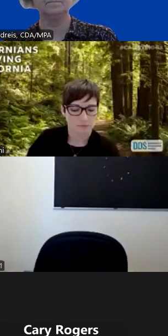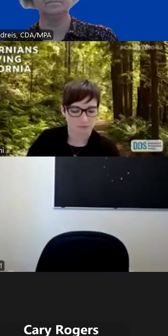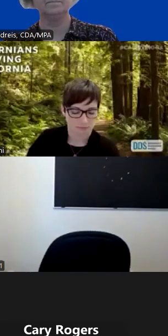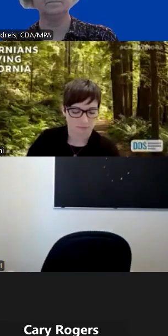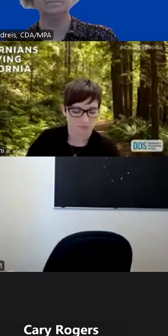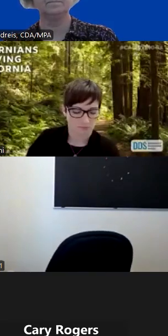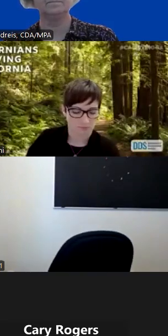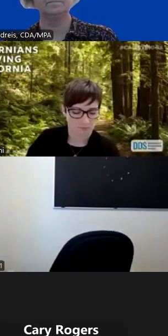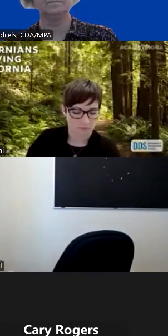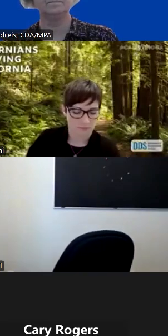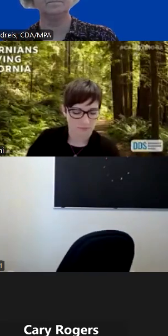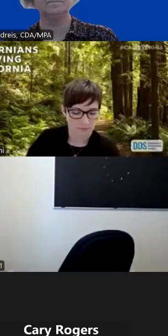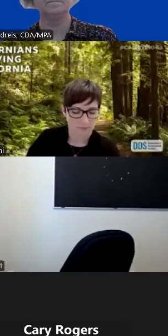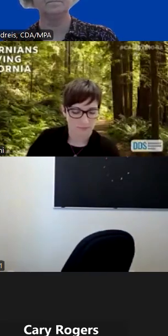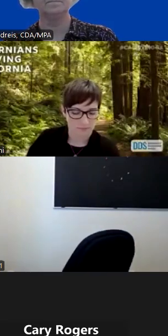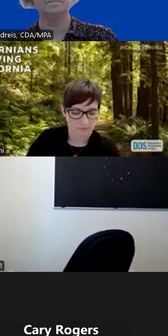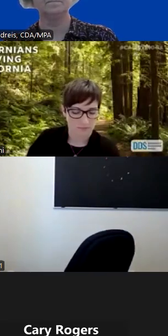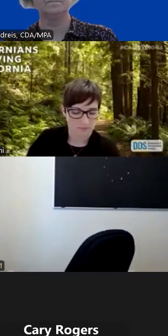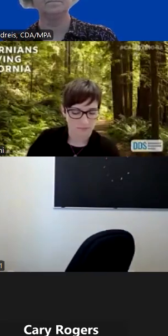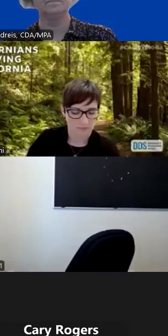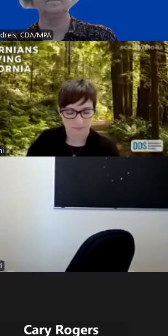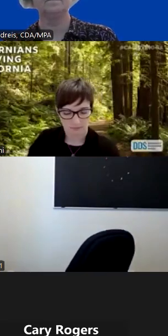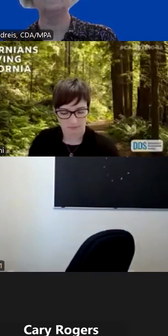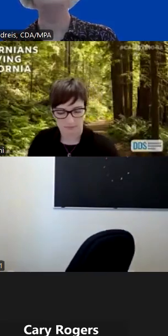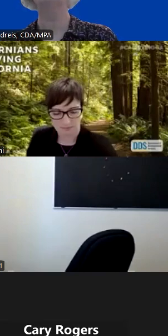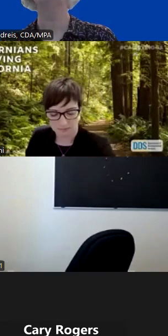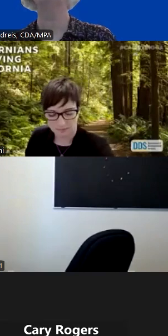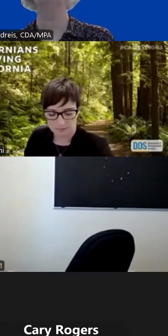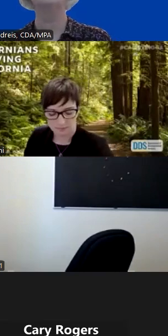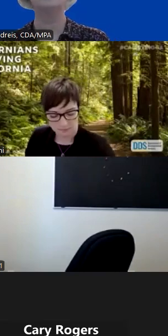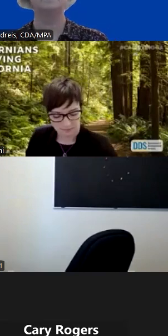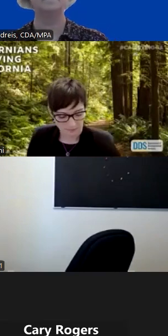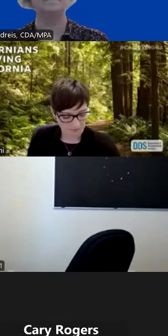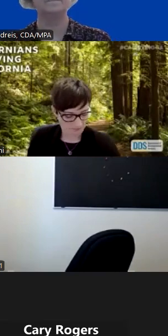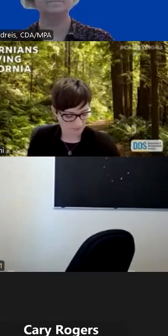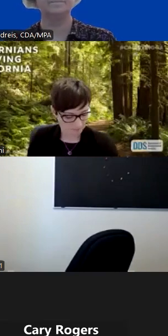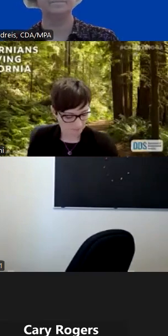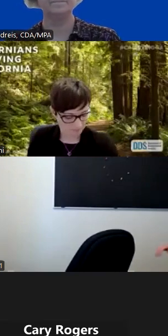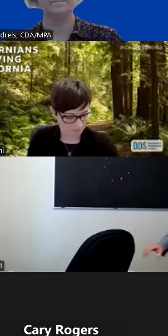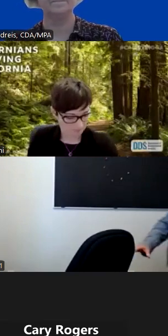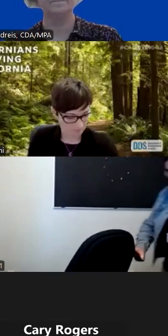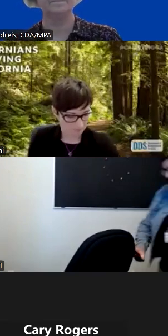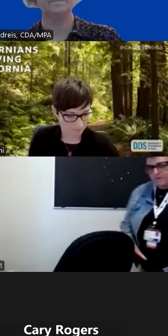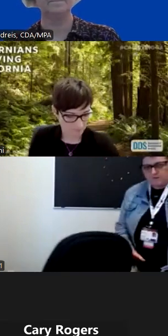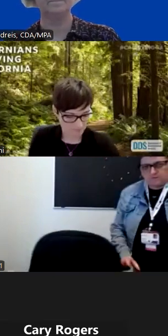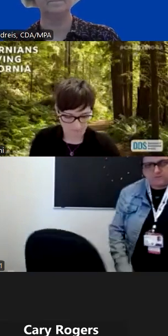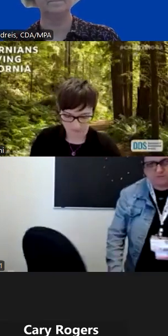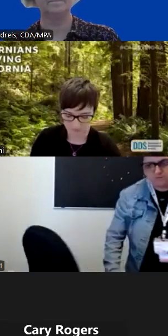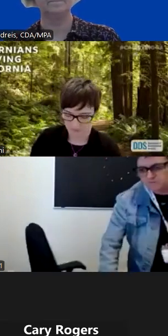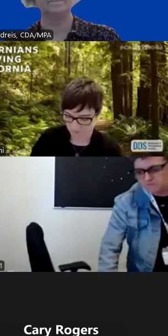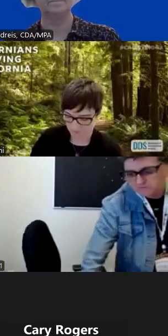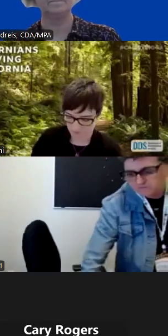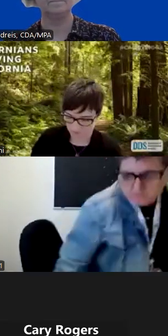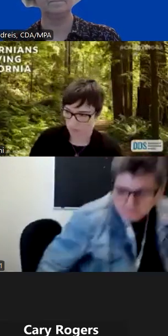social support service network that families need to access in order to really address that